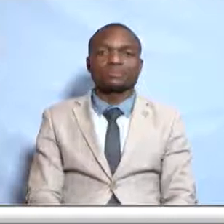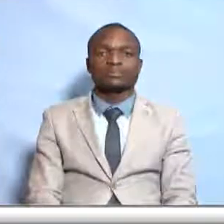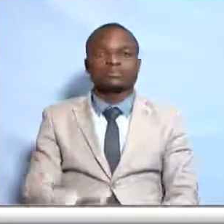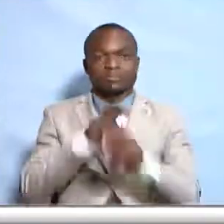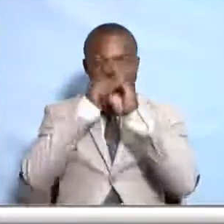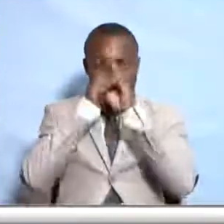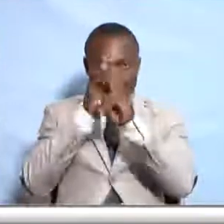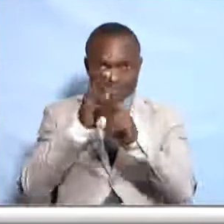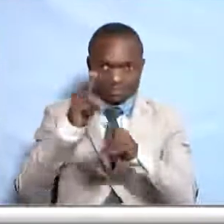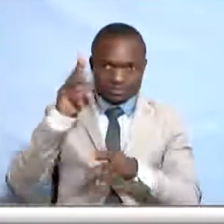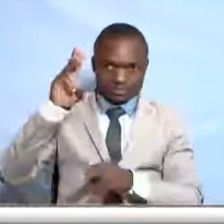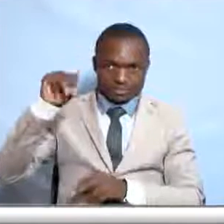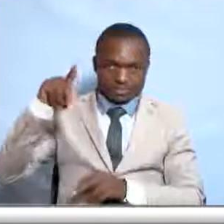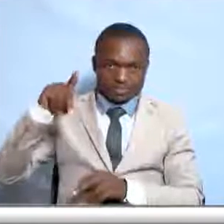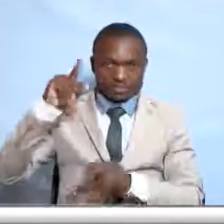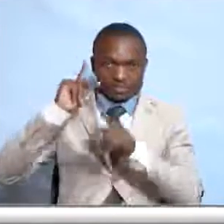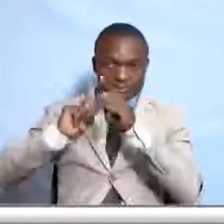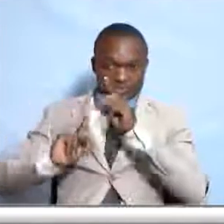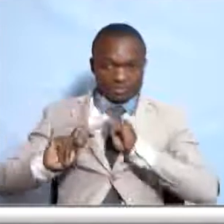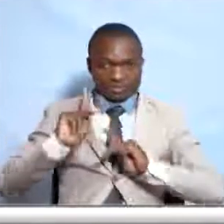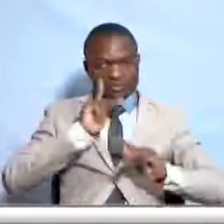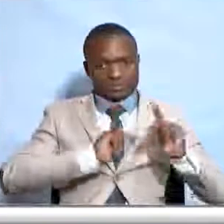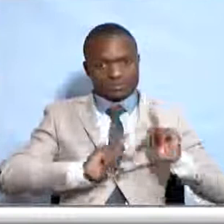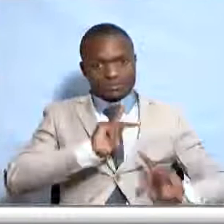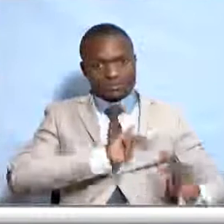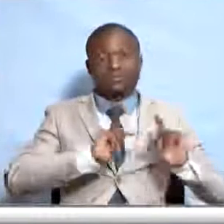The Honourable Member for Kafinsa.